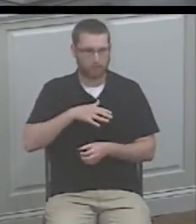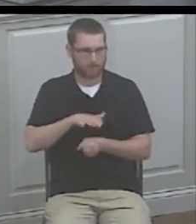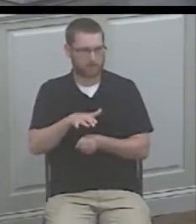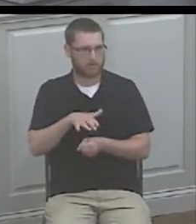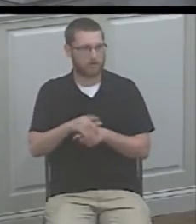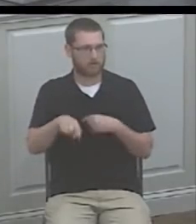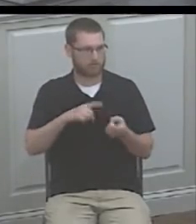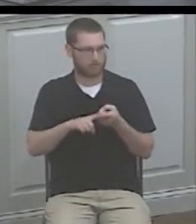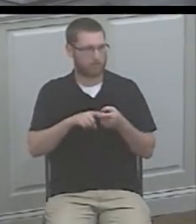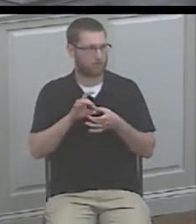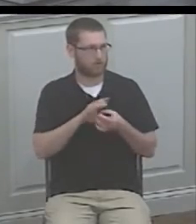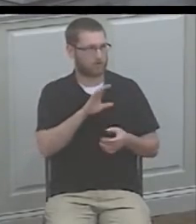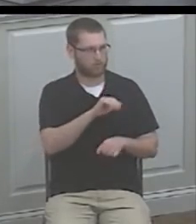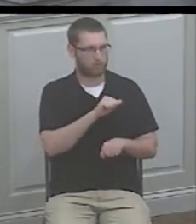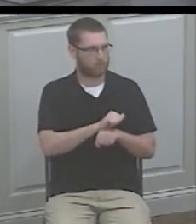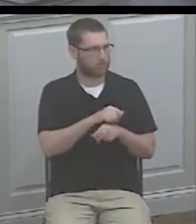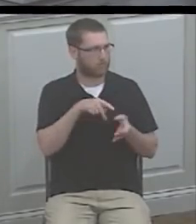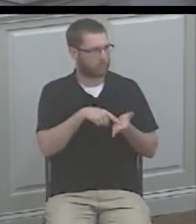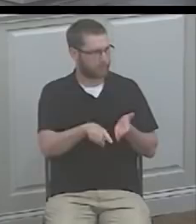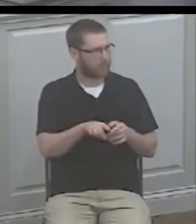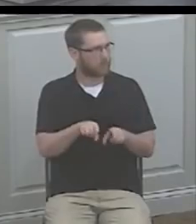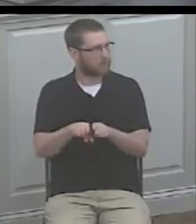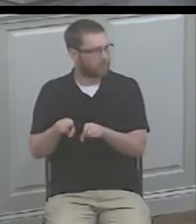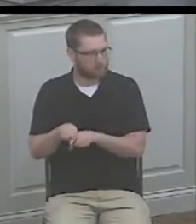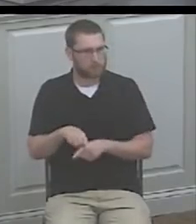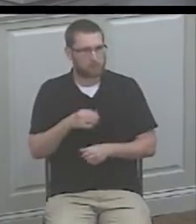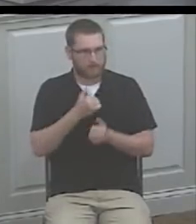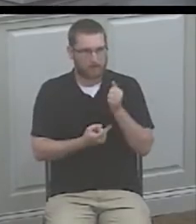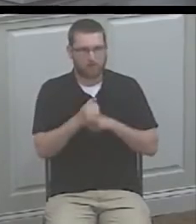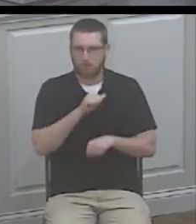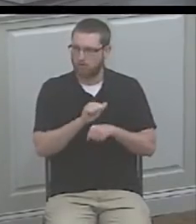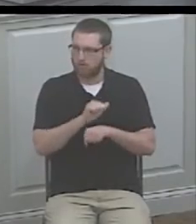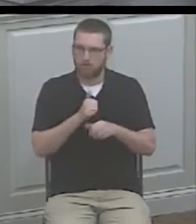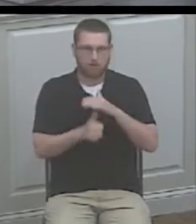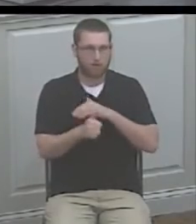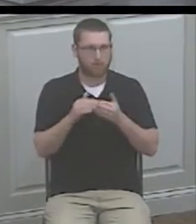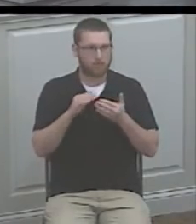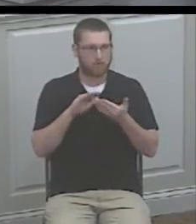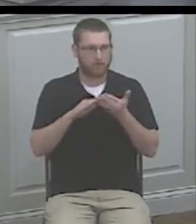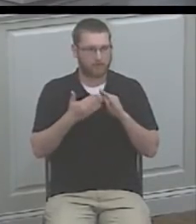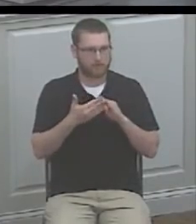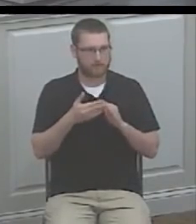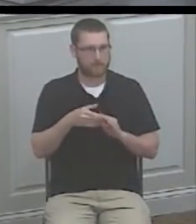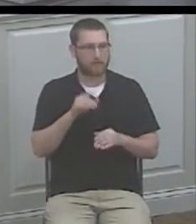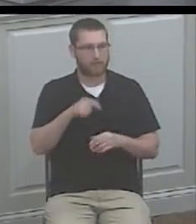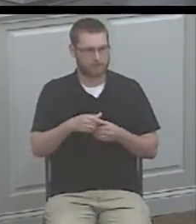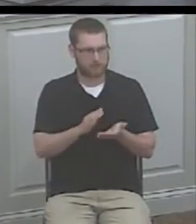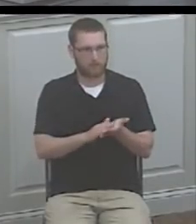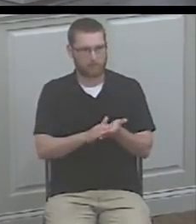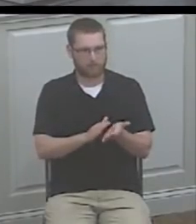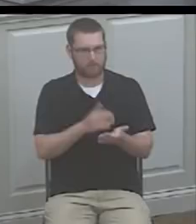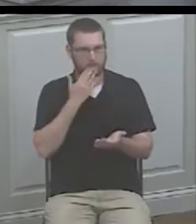to the police department and the fire department and everybody else that's an employee of the city. And that's supposed to be a compliment. It may not sound like one, but it's a